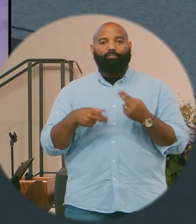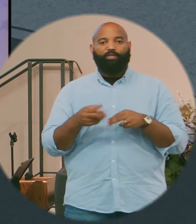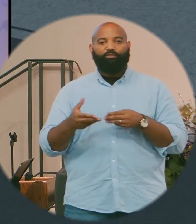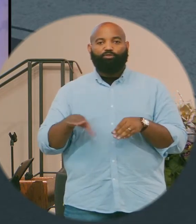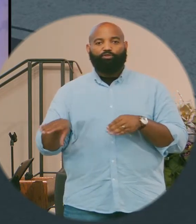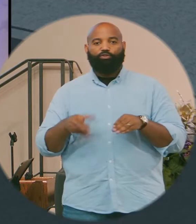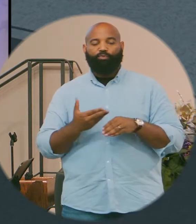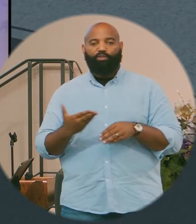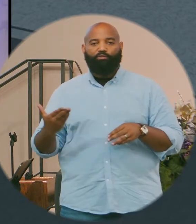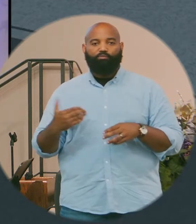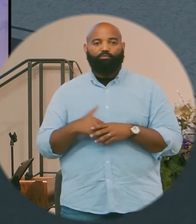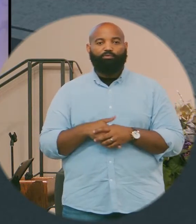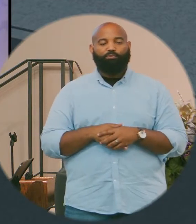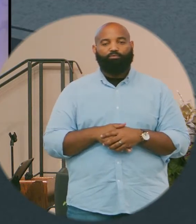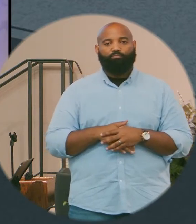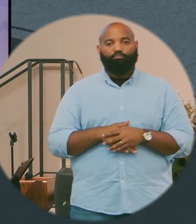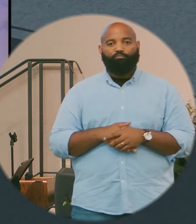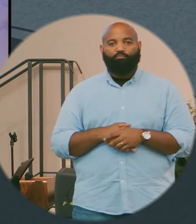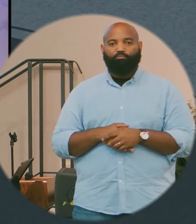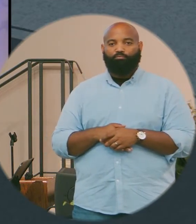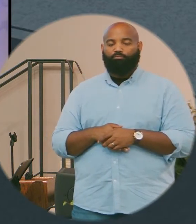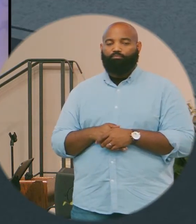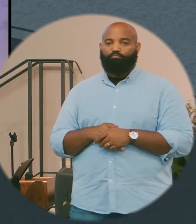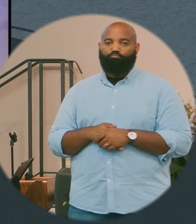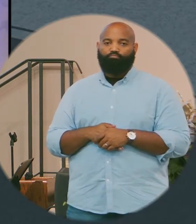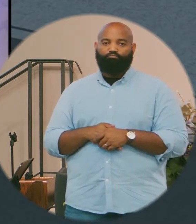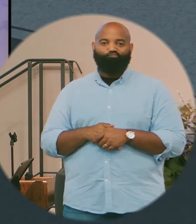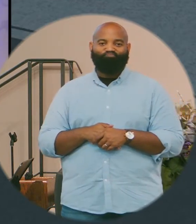things. And so let us pray.